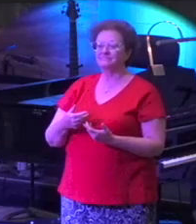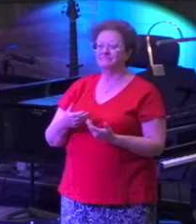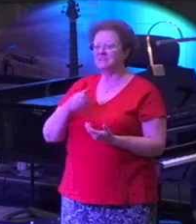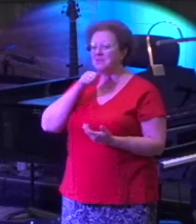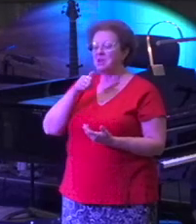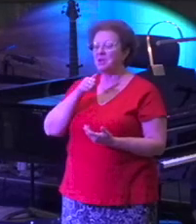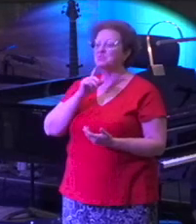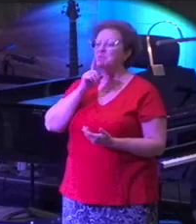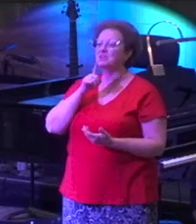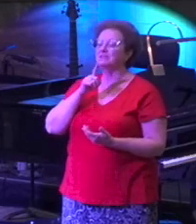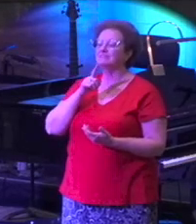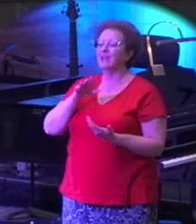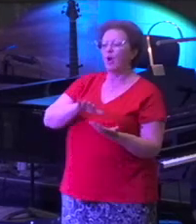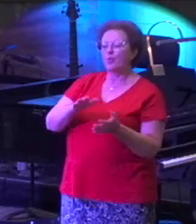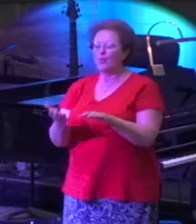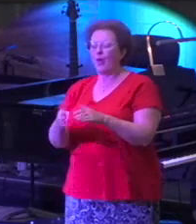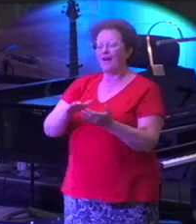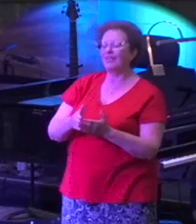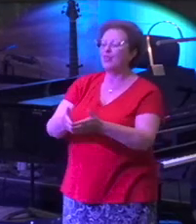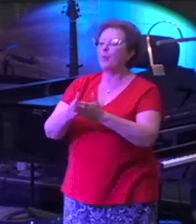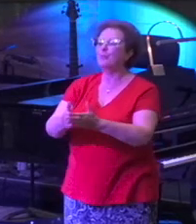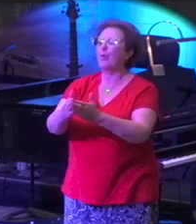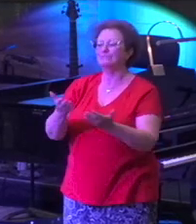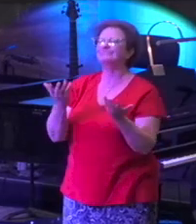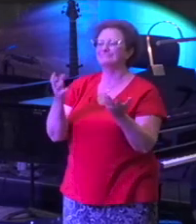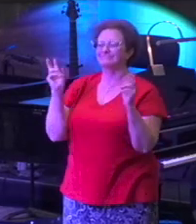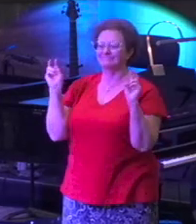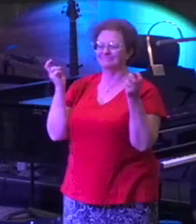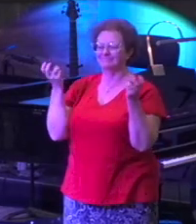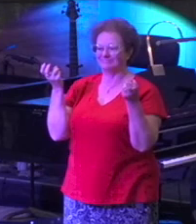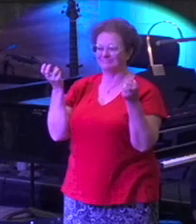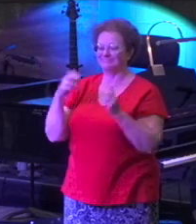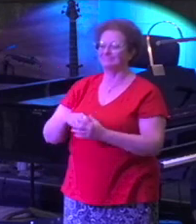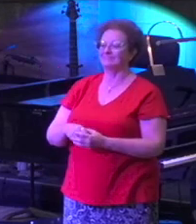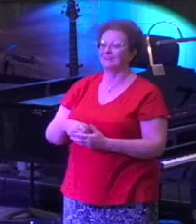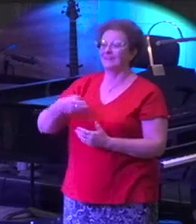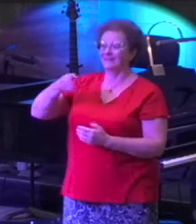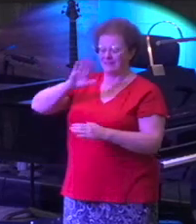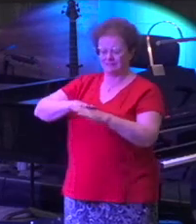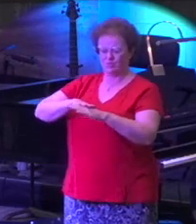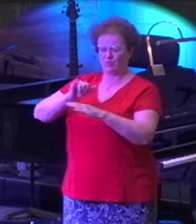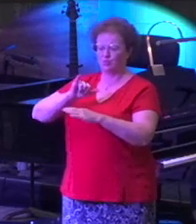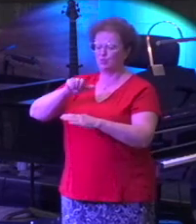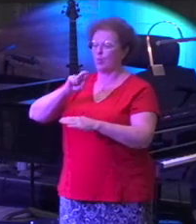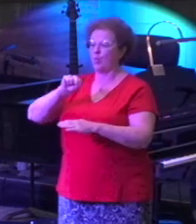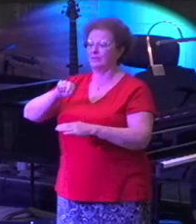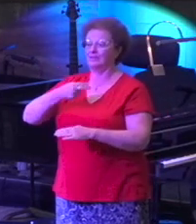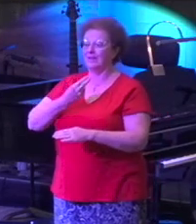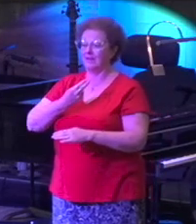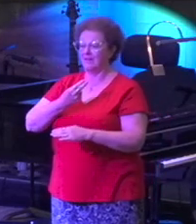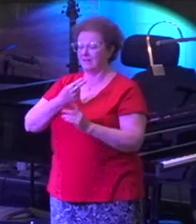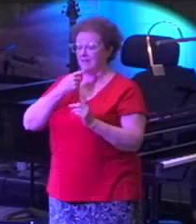rock the boat. But then God's call to preach repentance to that city of Nineveh, however, rocked